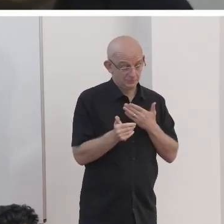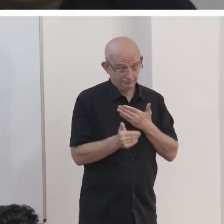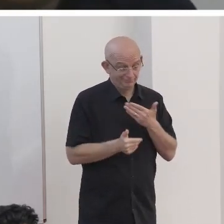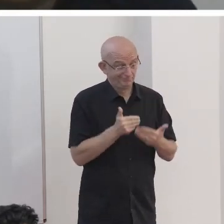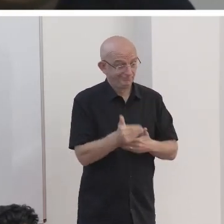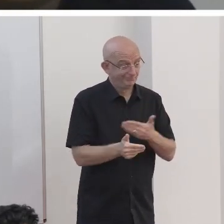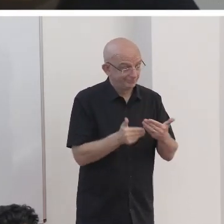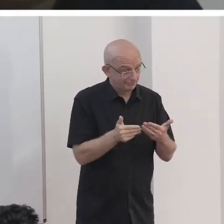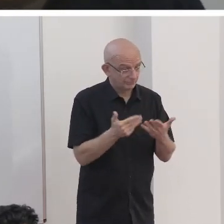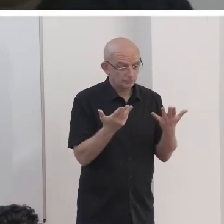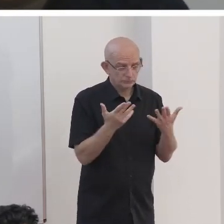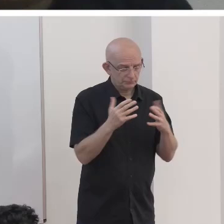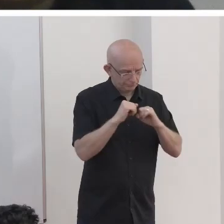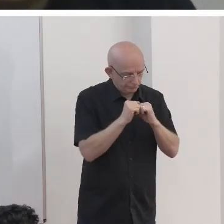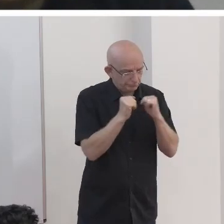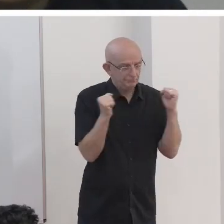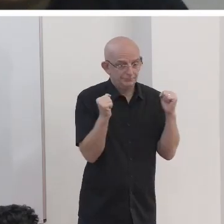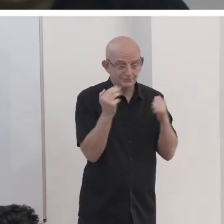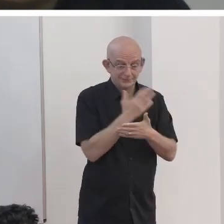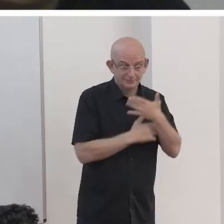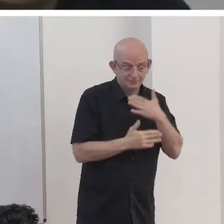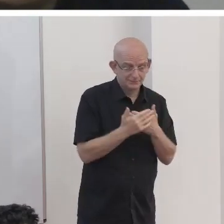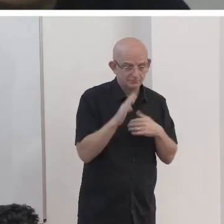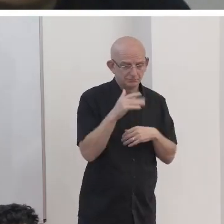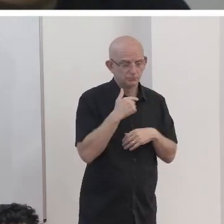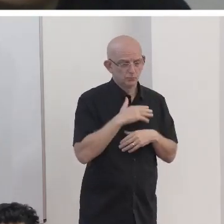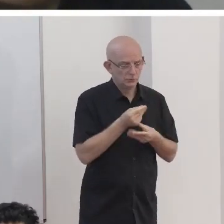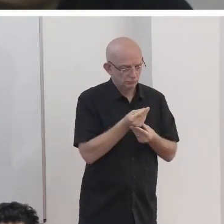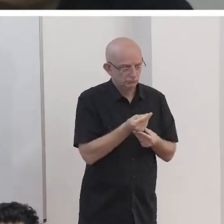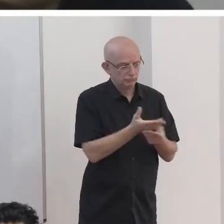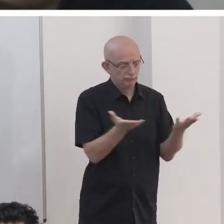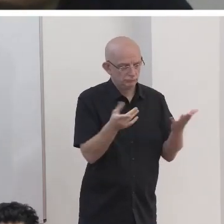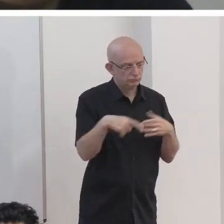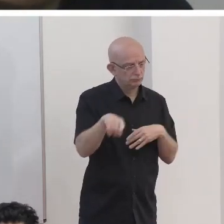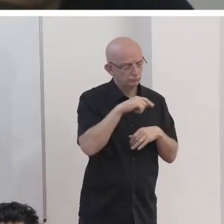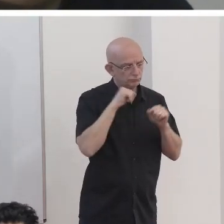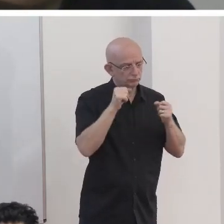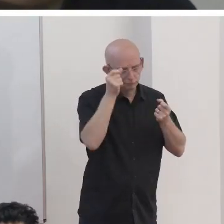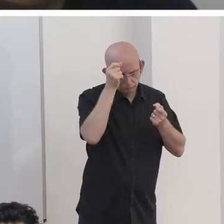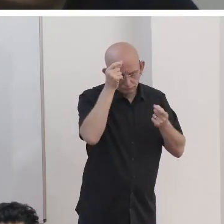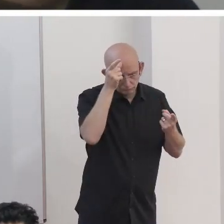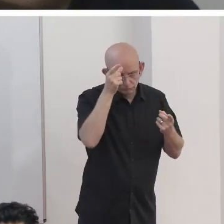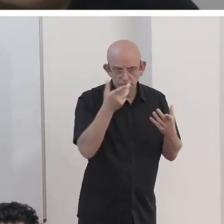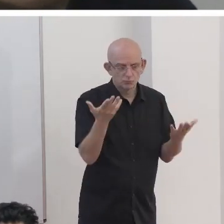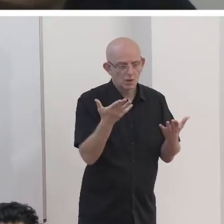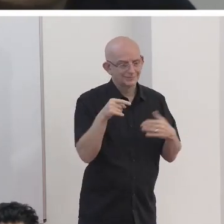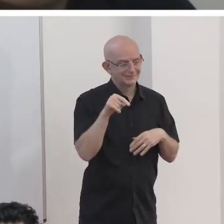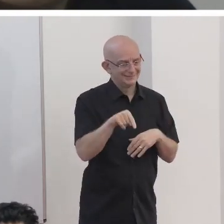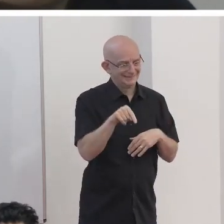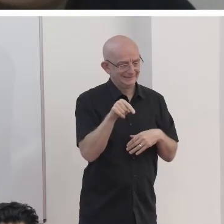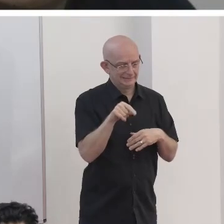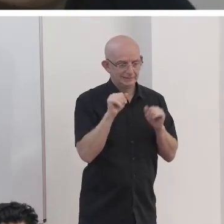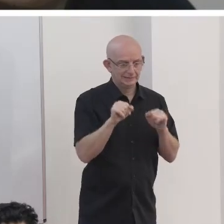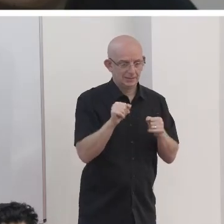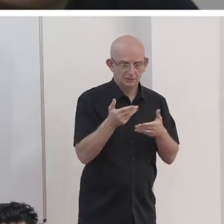what is access to justice. Okay. So please, I will instruct you all to close your